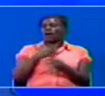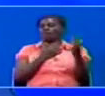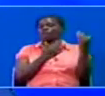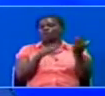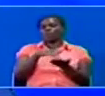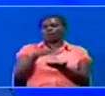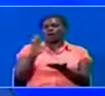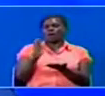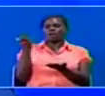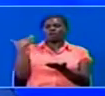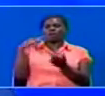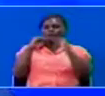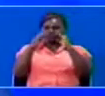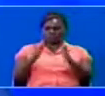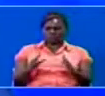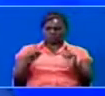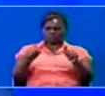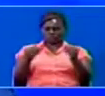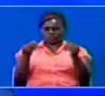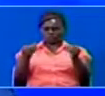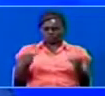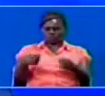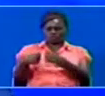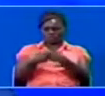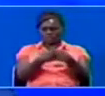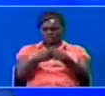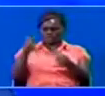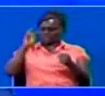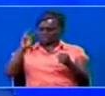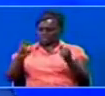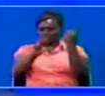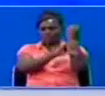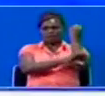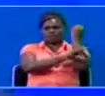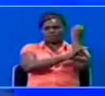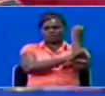Dida, a former teacher, is able to tackle the challenges facing the country.